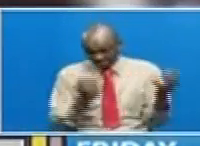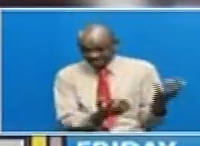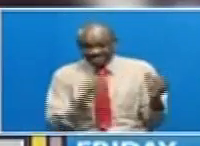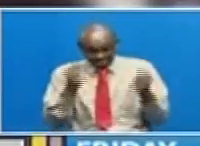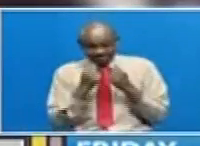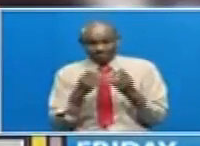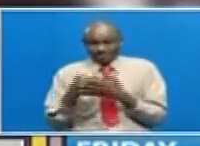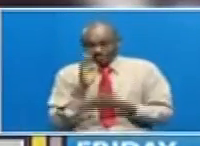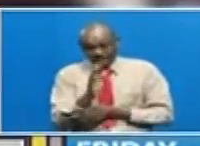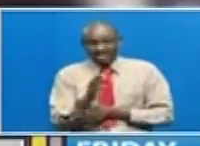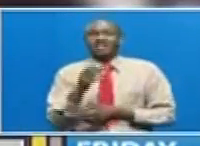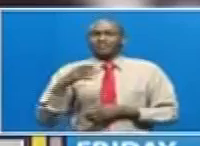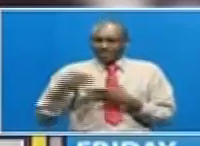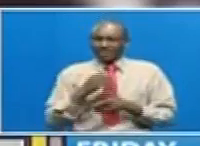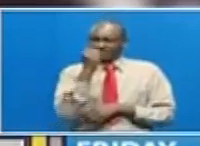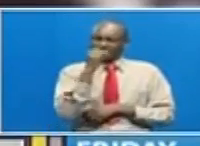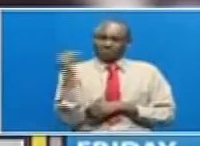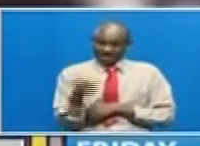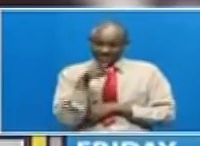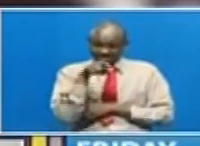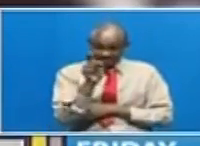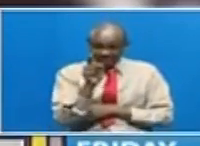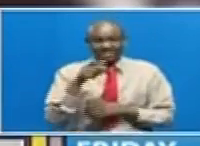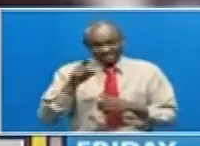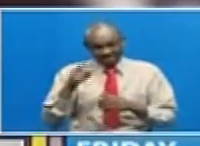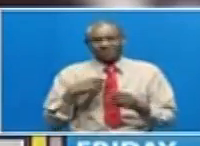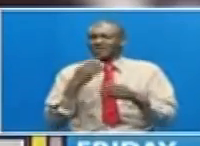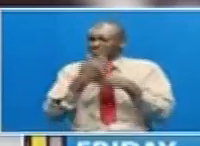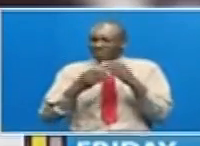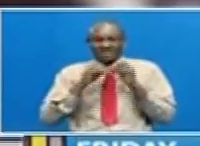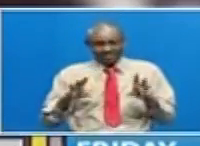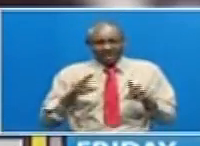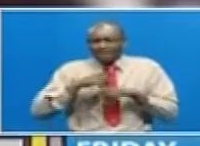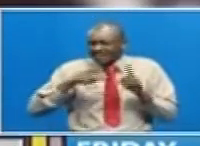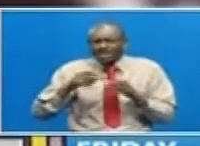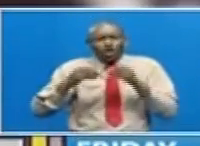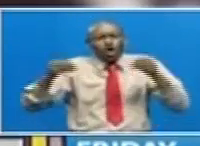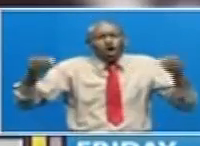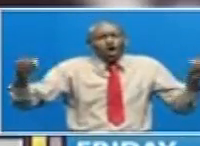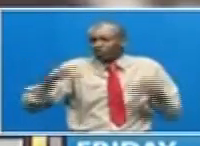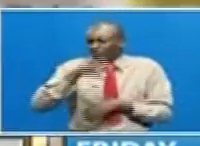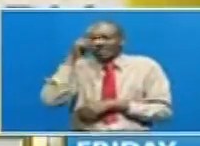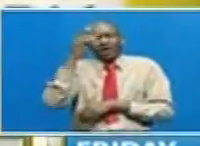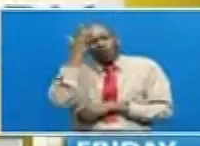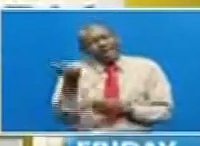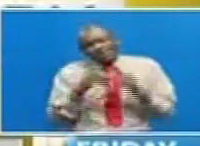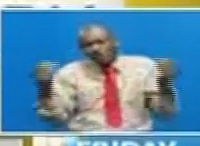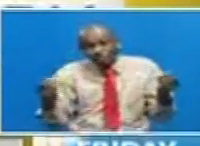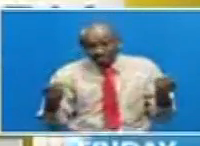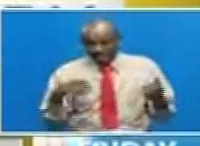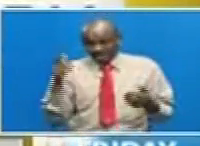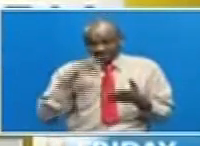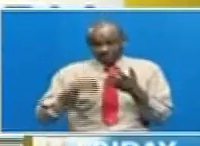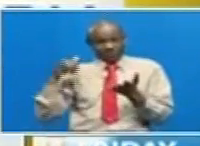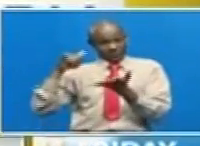Her five-month-old baby boy, Yudier Murillo Moreno, was uninjured. But why did it take so long to find them? Authorities say the